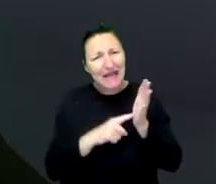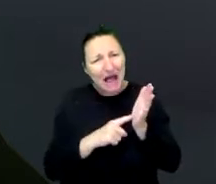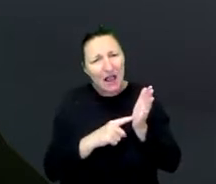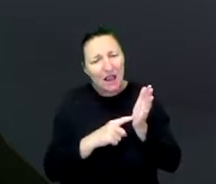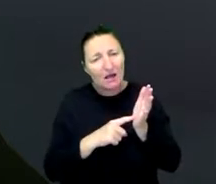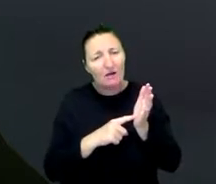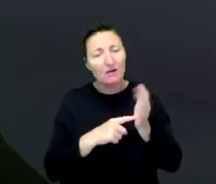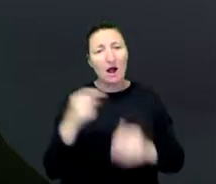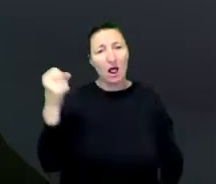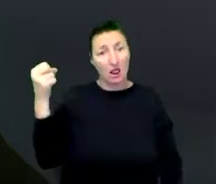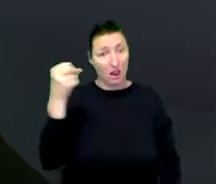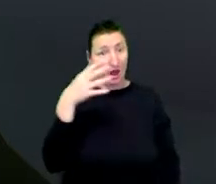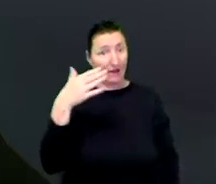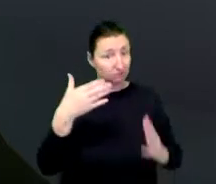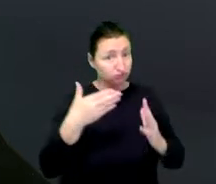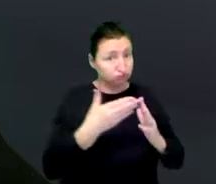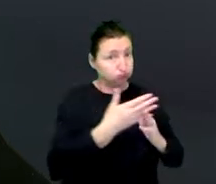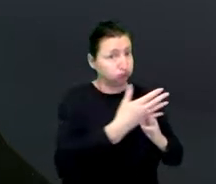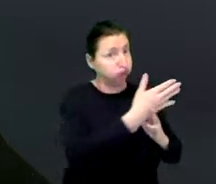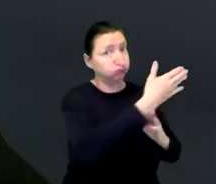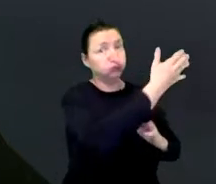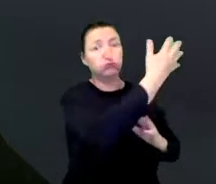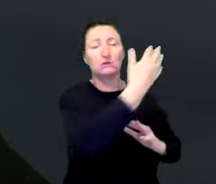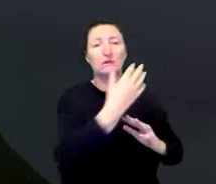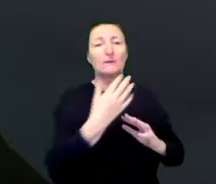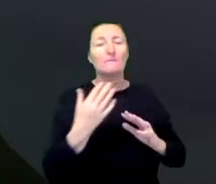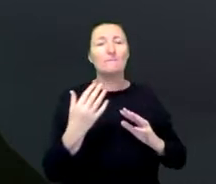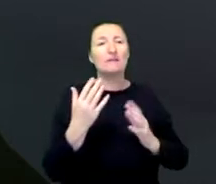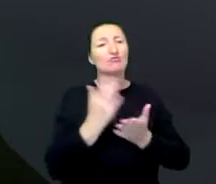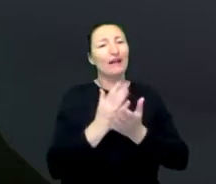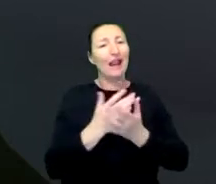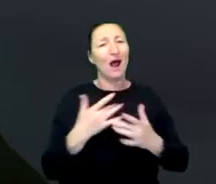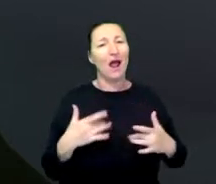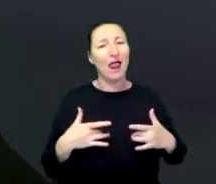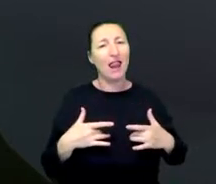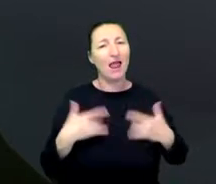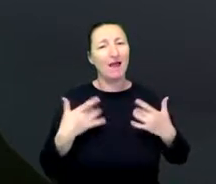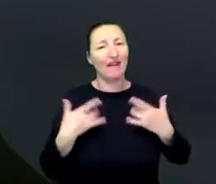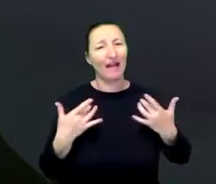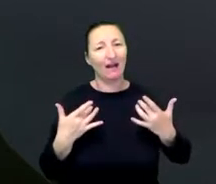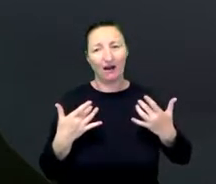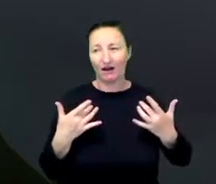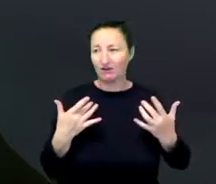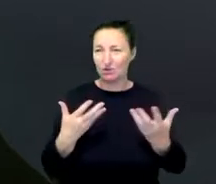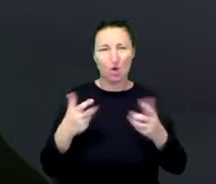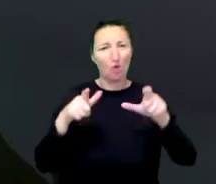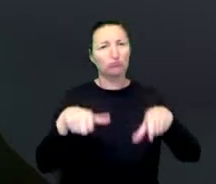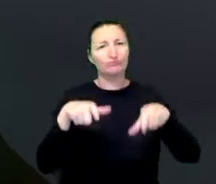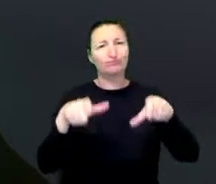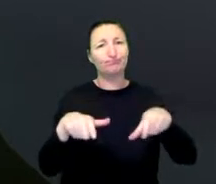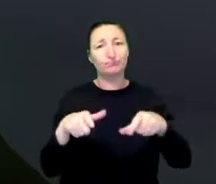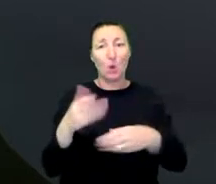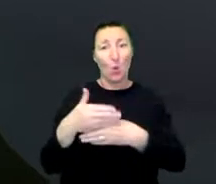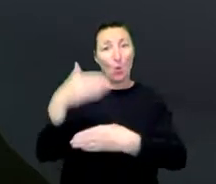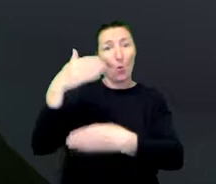but it diffuses through it. It seems more like a living creature than something not animate. Its walls seem to contain